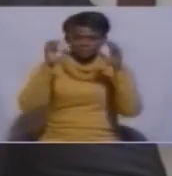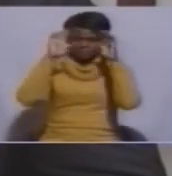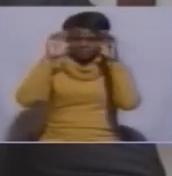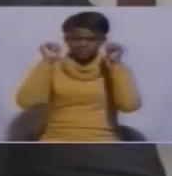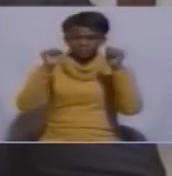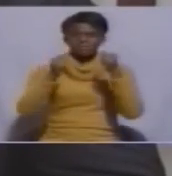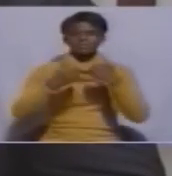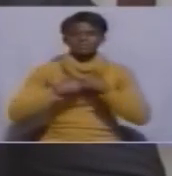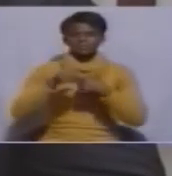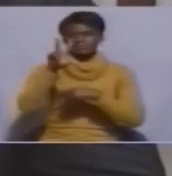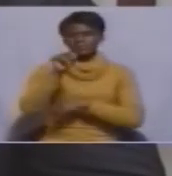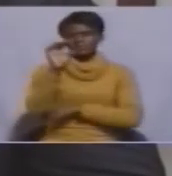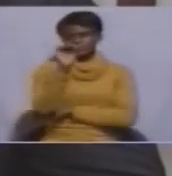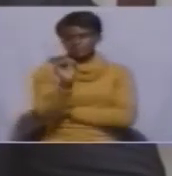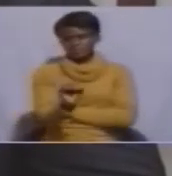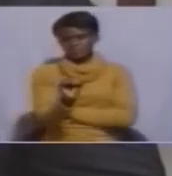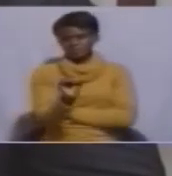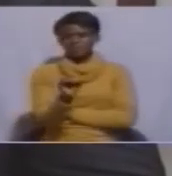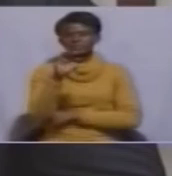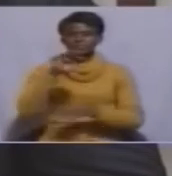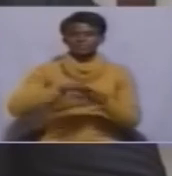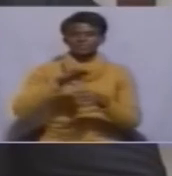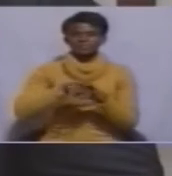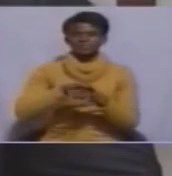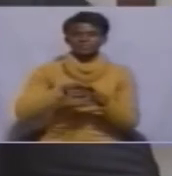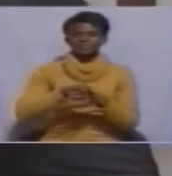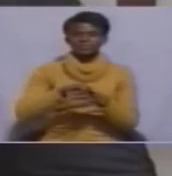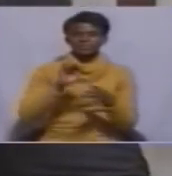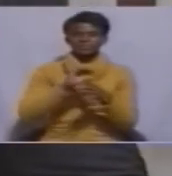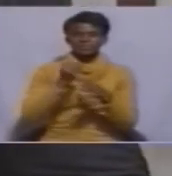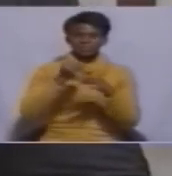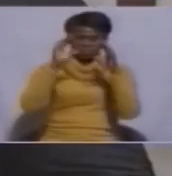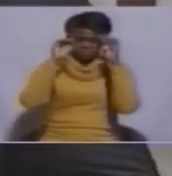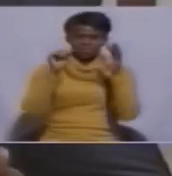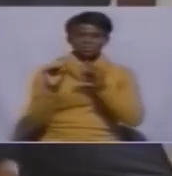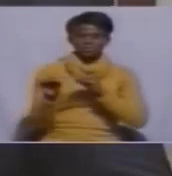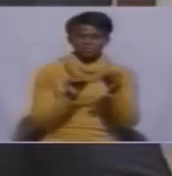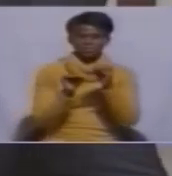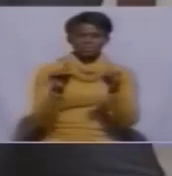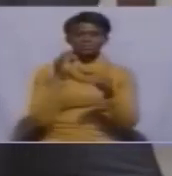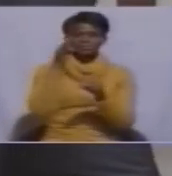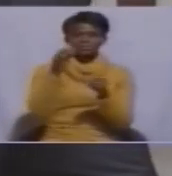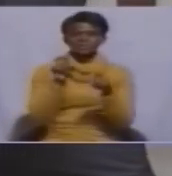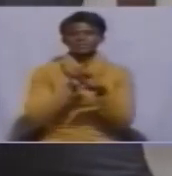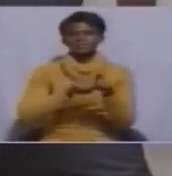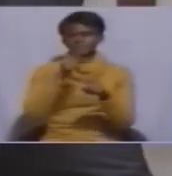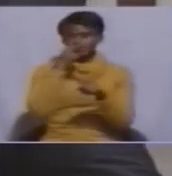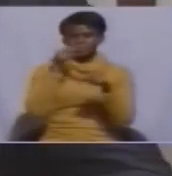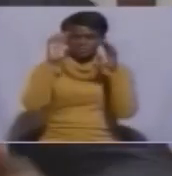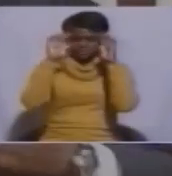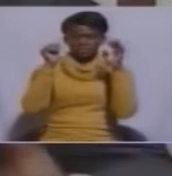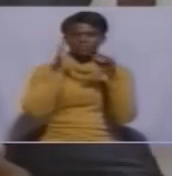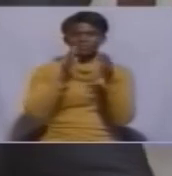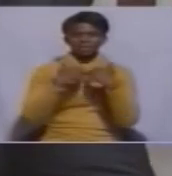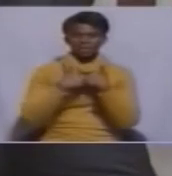have 20% of the vote. Any president we're going to have going forward will have to be a legitimate president in the sense that they would have